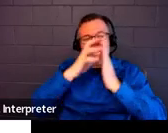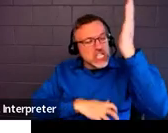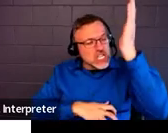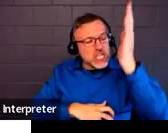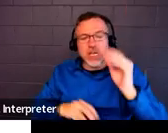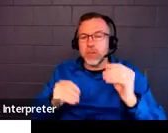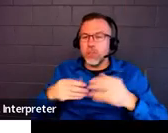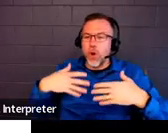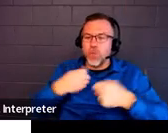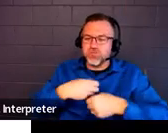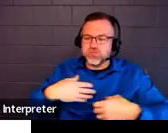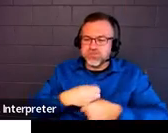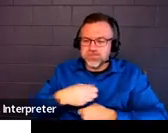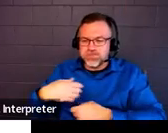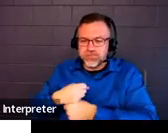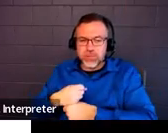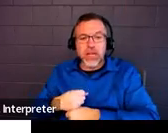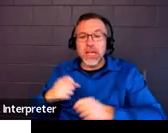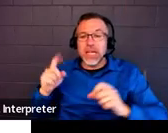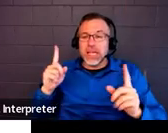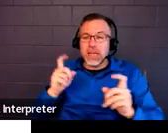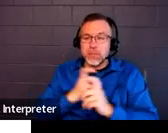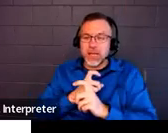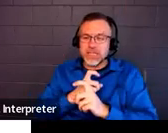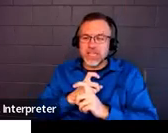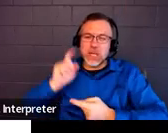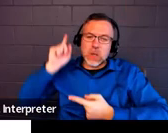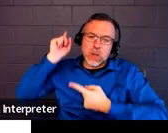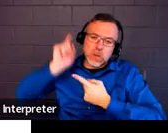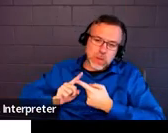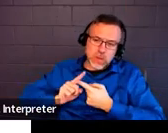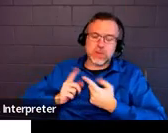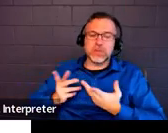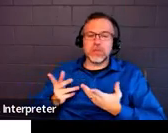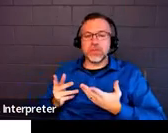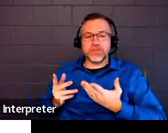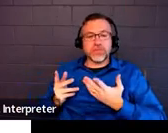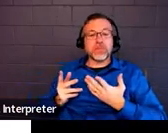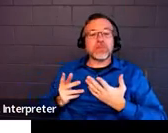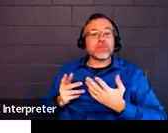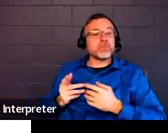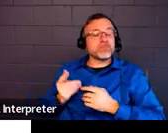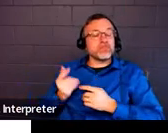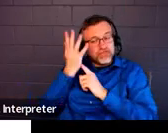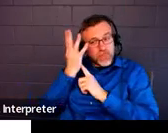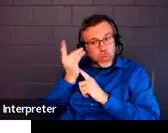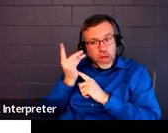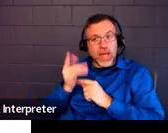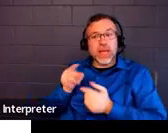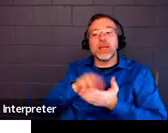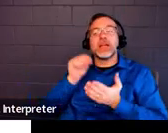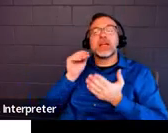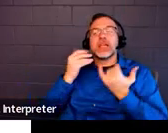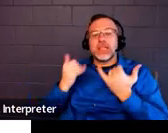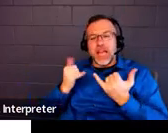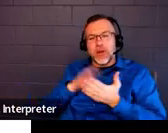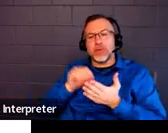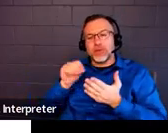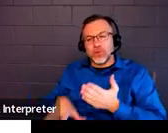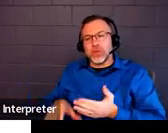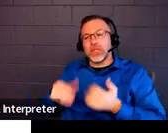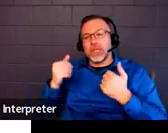They're reduced in complexity so that the student still has the